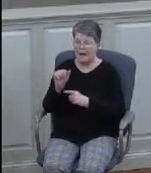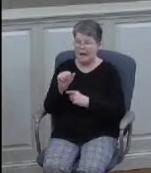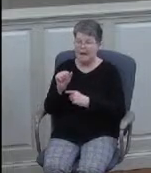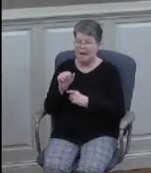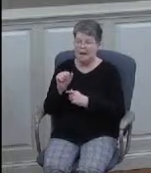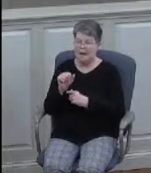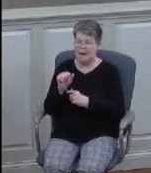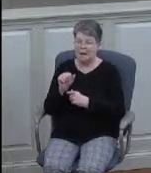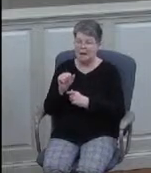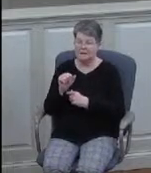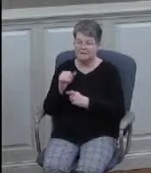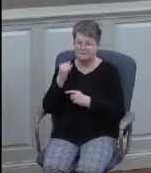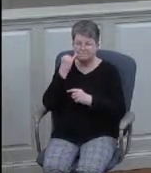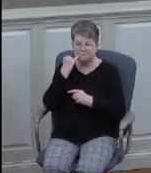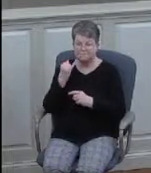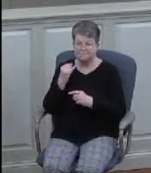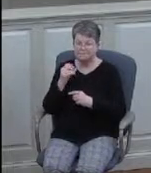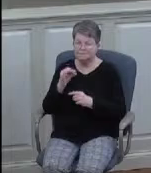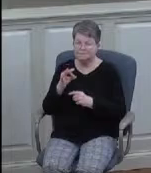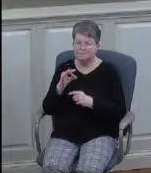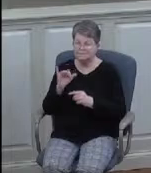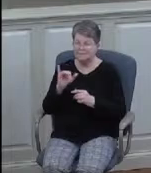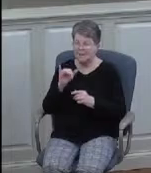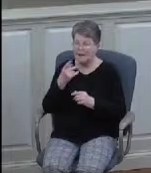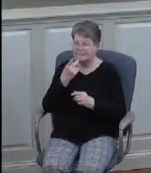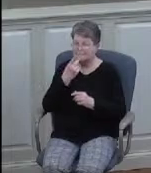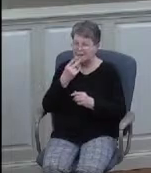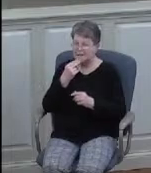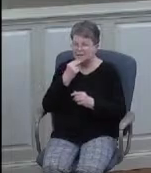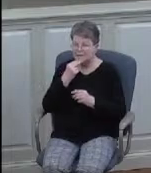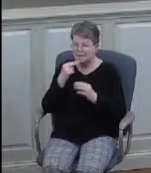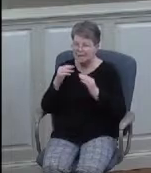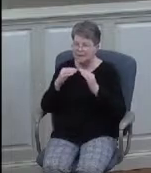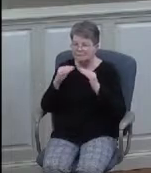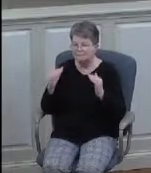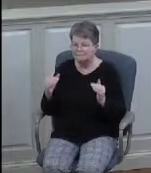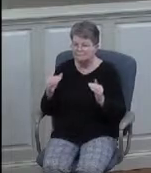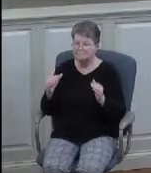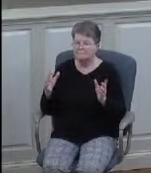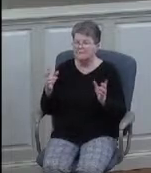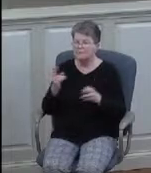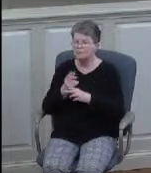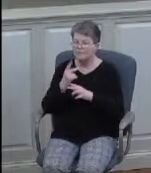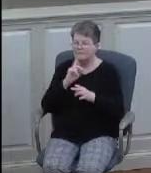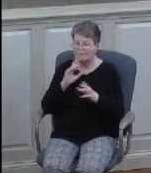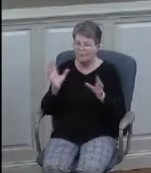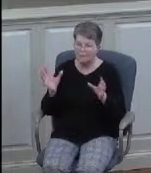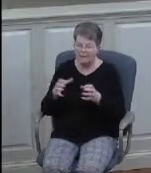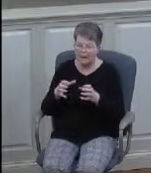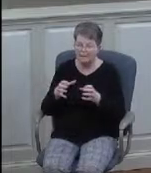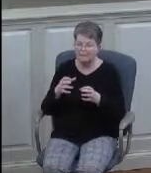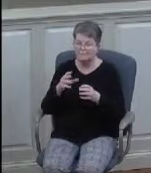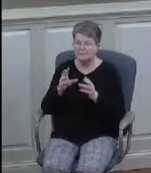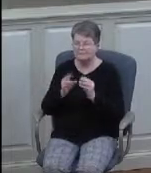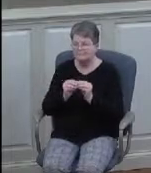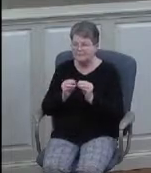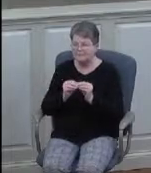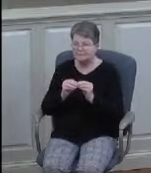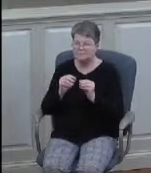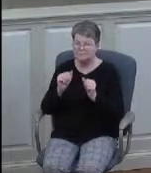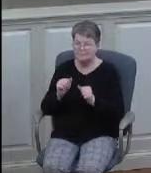the idea of maybe a new picnic pavilion that could be used for gatherings and meetings and events and could be used by